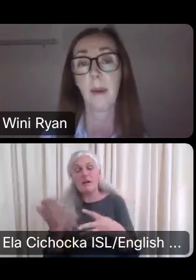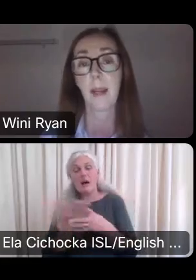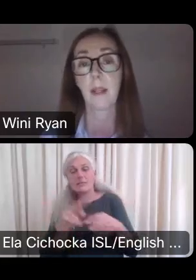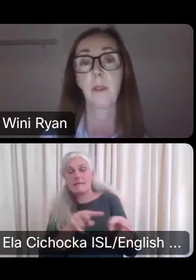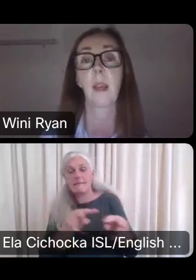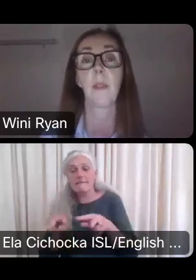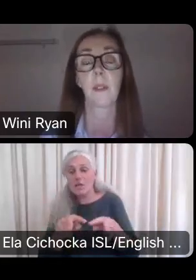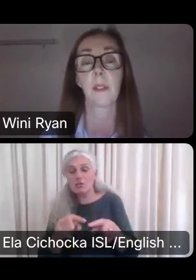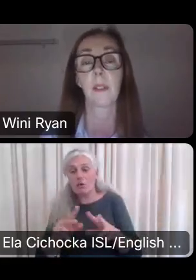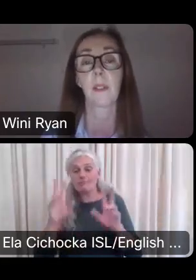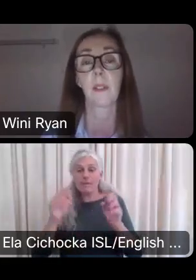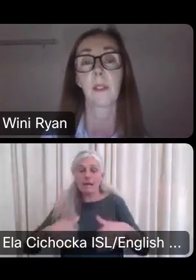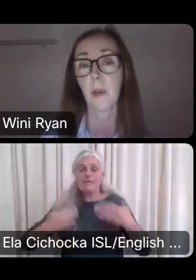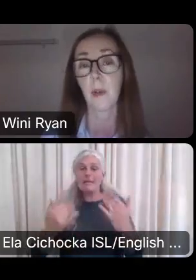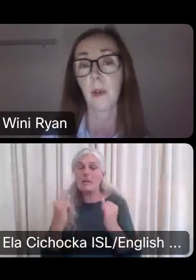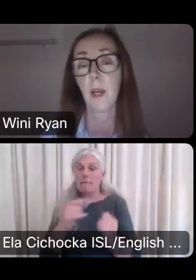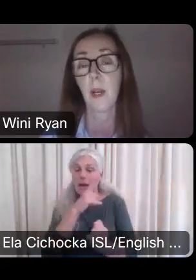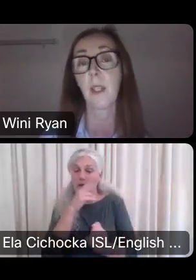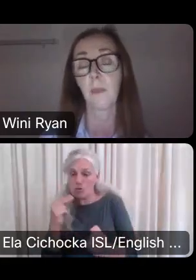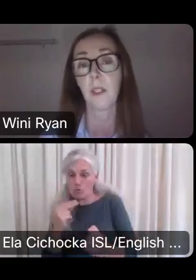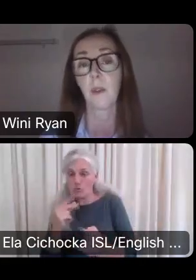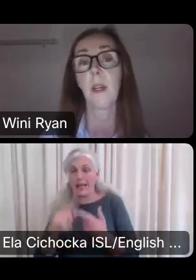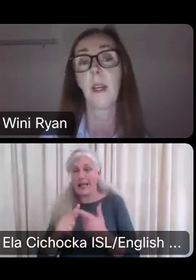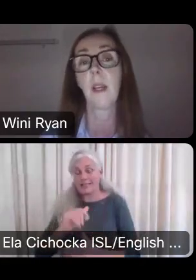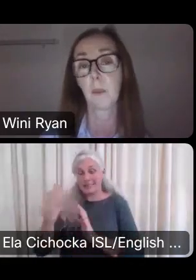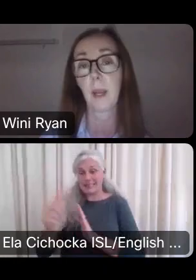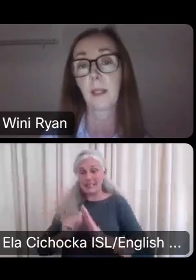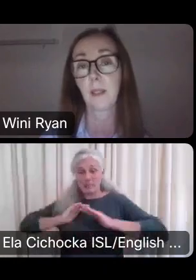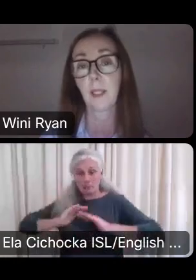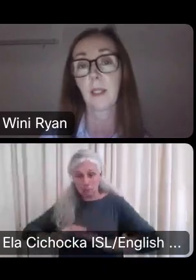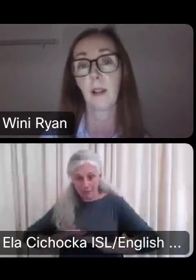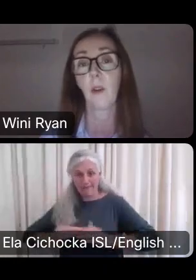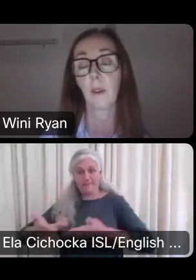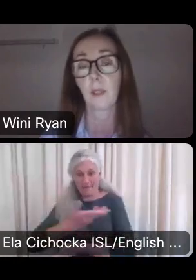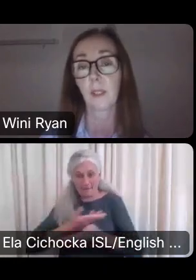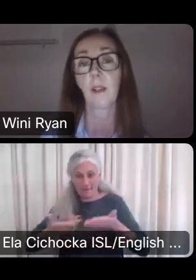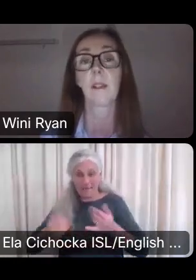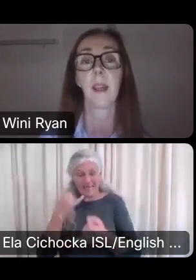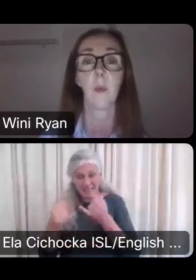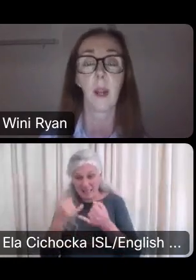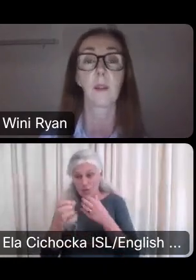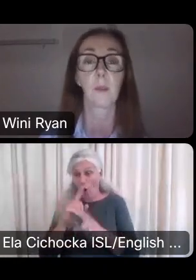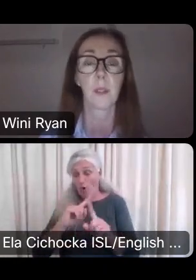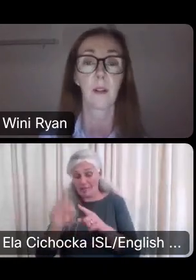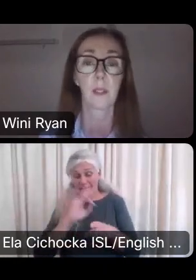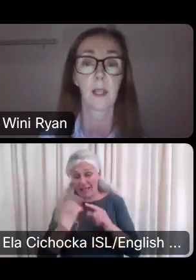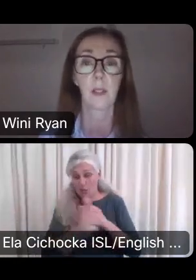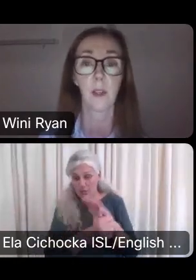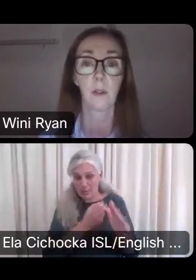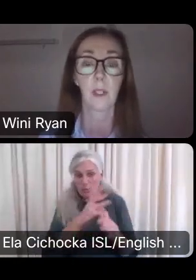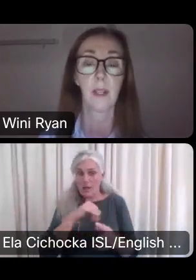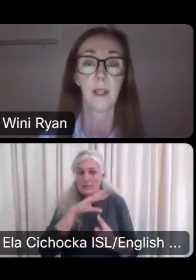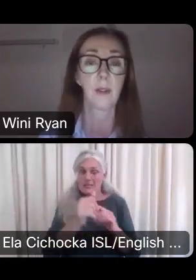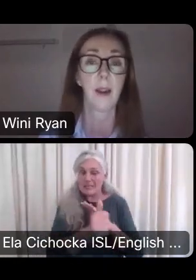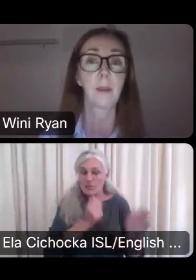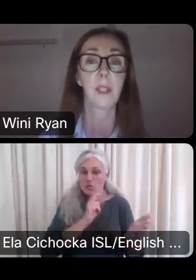delivering bad news. And there is a skills debrief with each video that explains in detail all of the skills and why those particular skills are